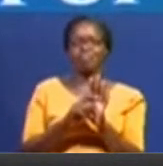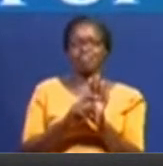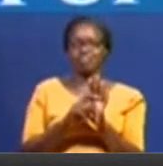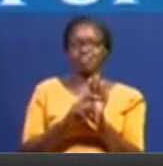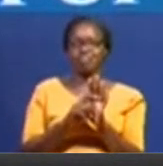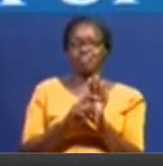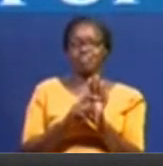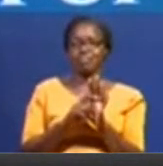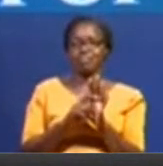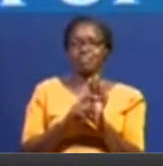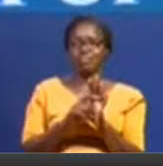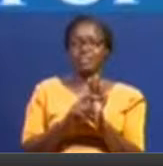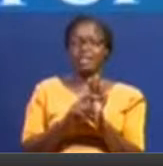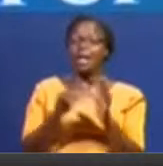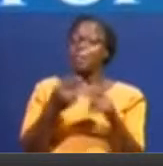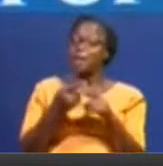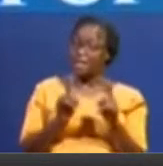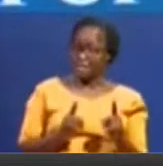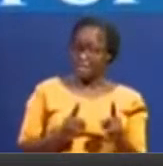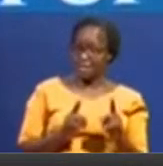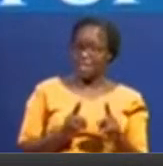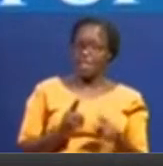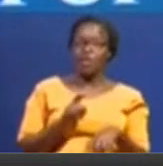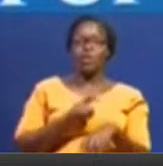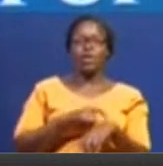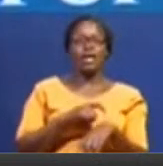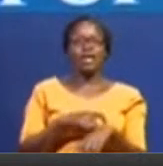law provides. However,